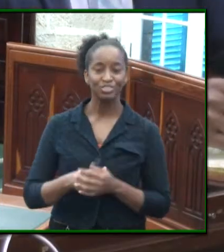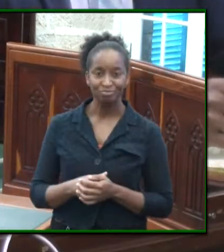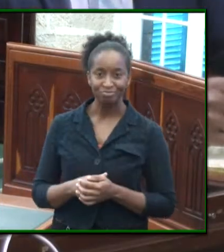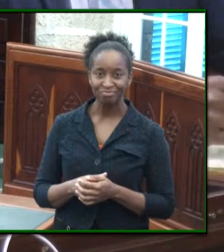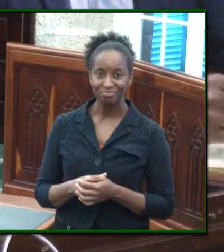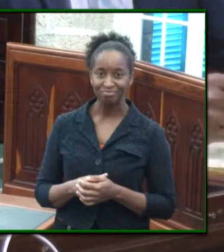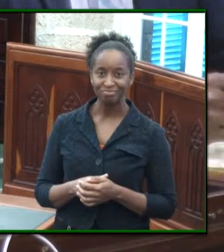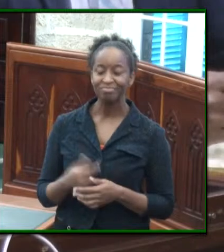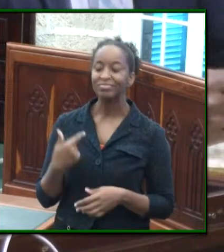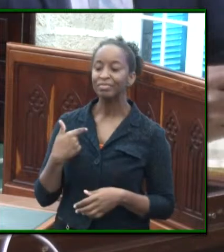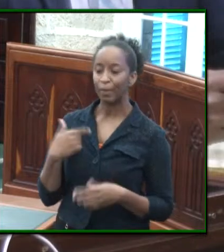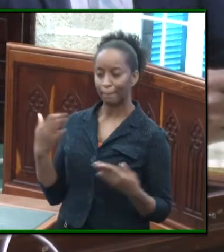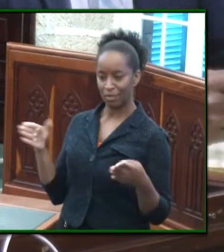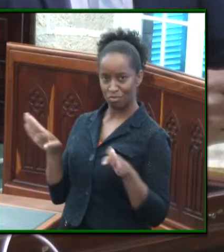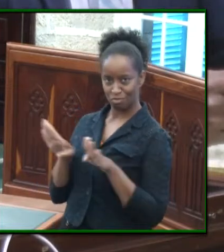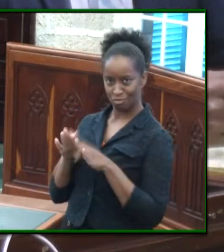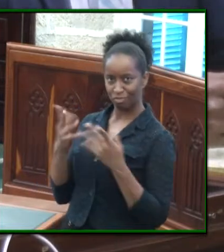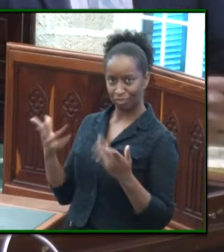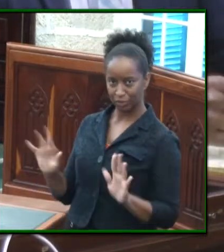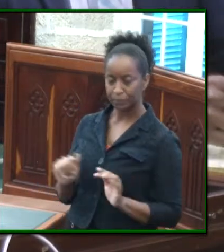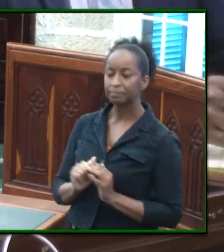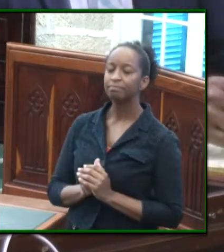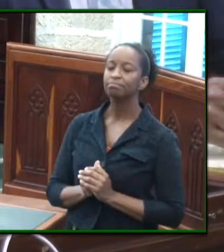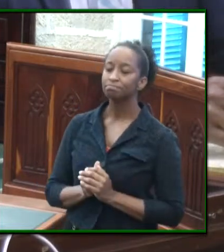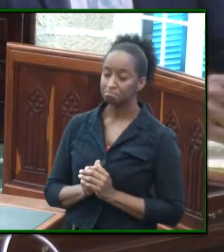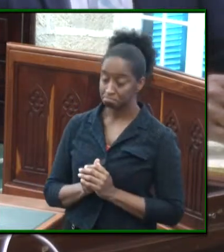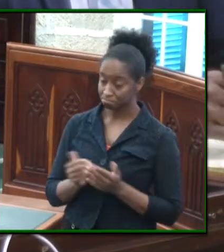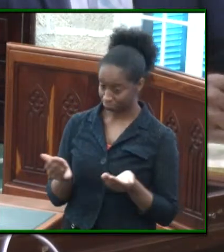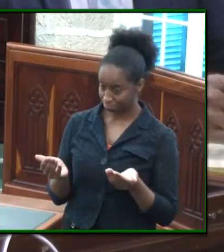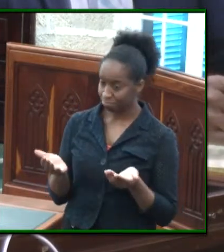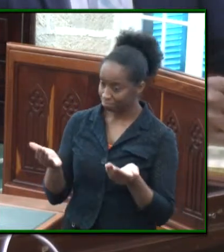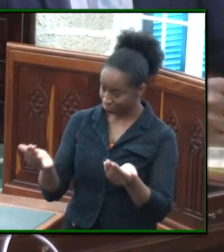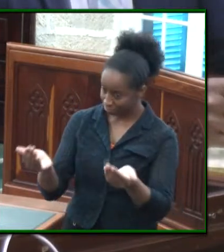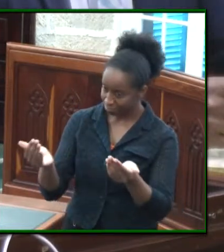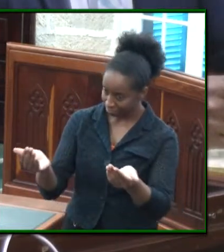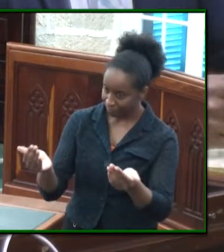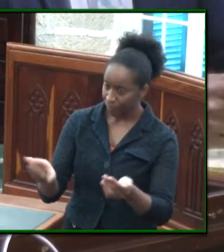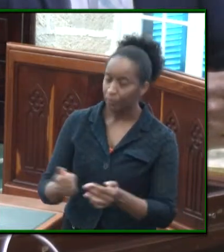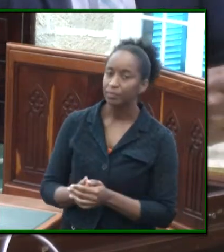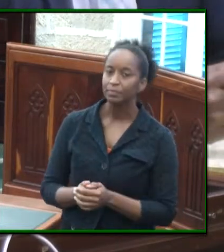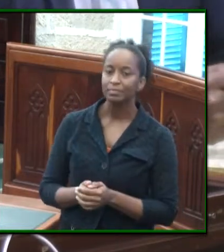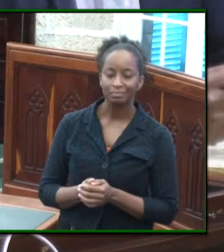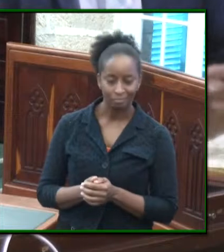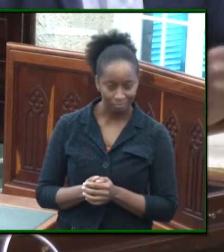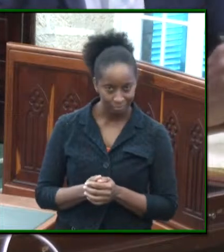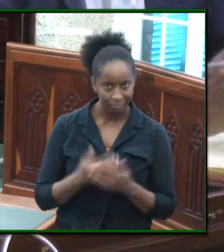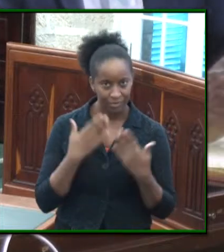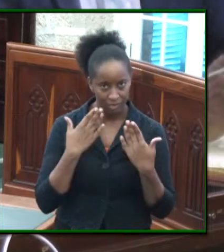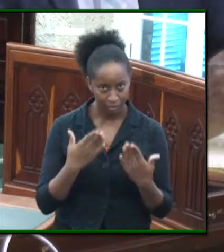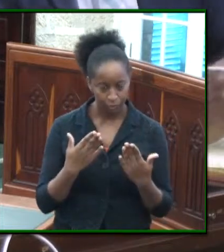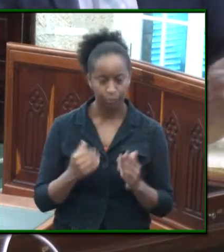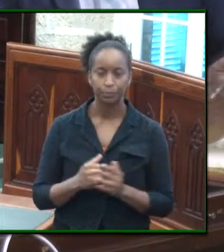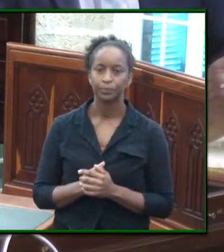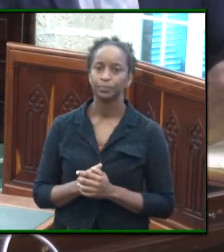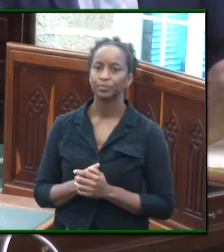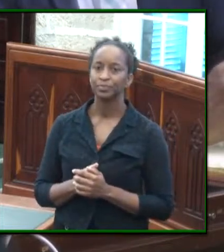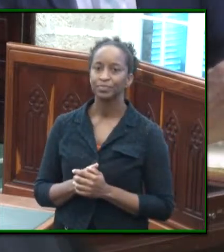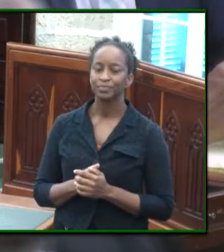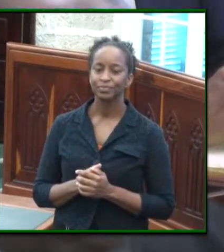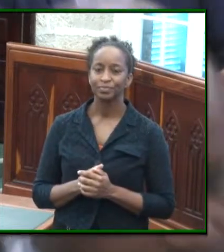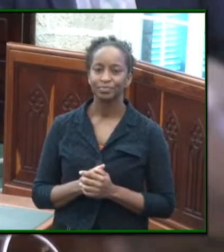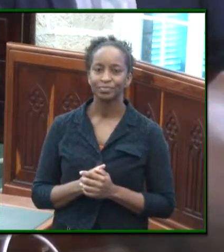Honourable Attorney General, you may. Thank you ever so much. Thank you ever so much. And I want to thank you for indulging the honourable